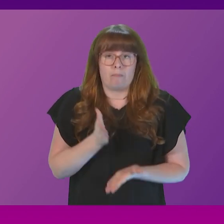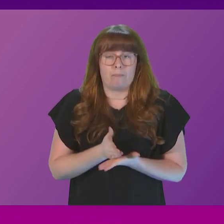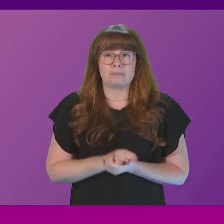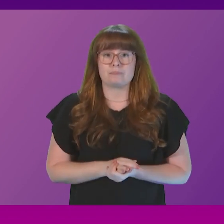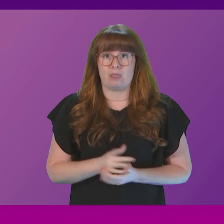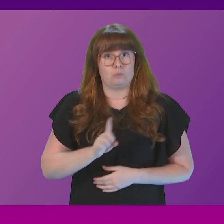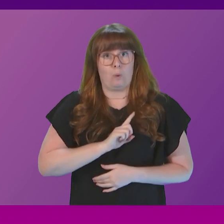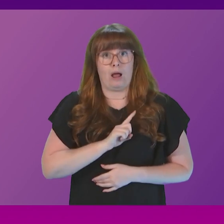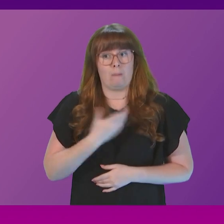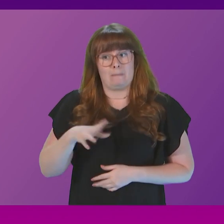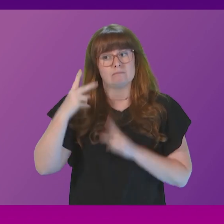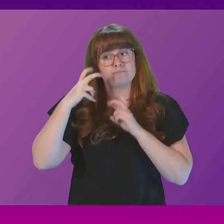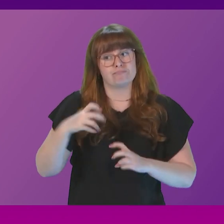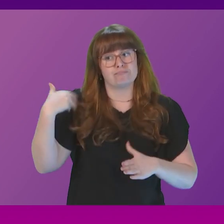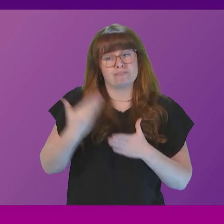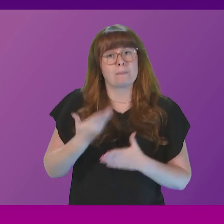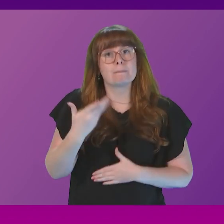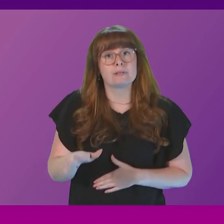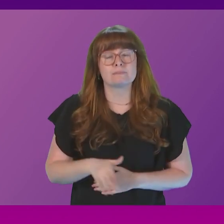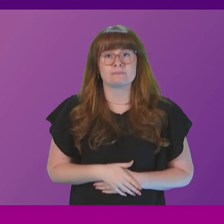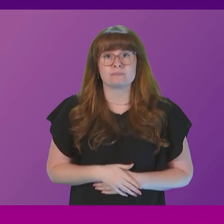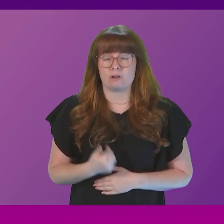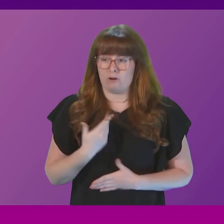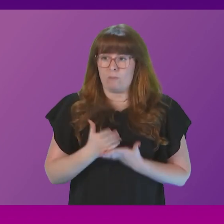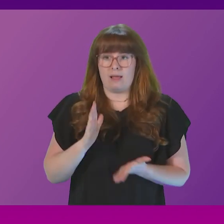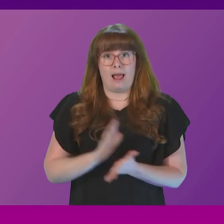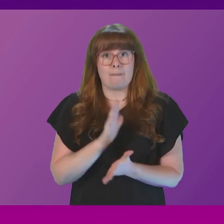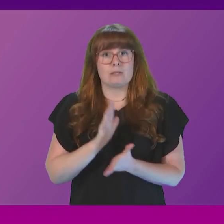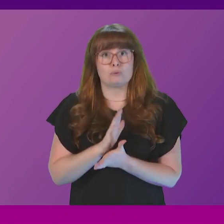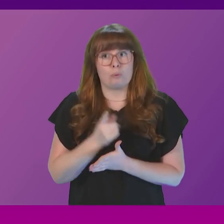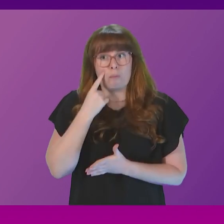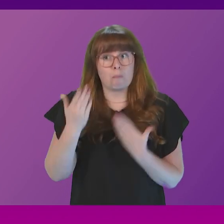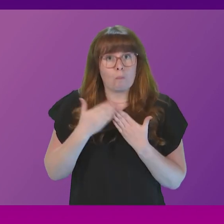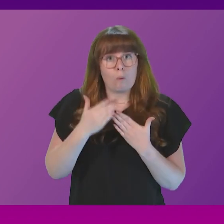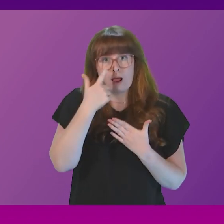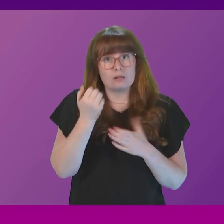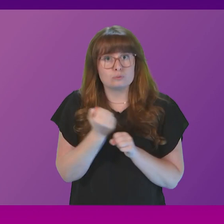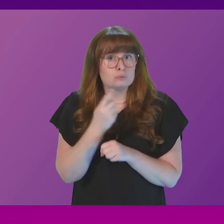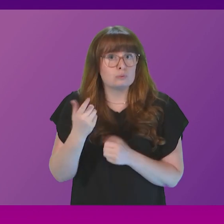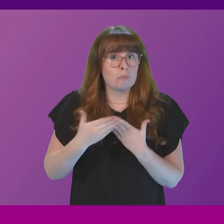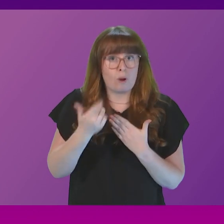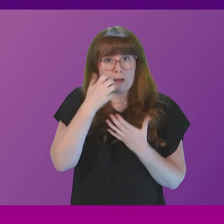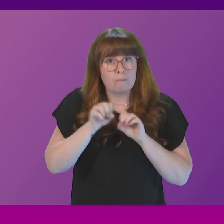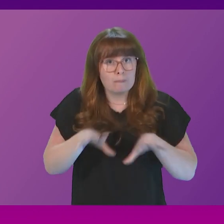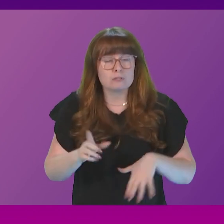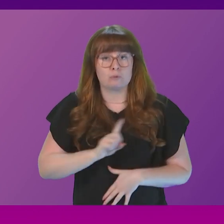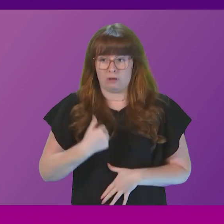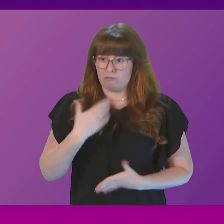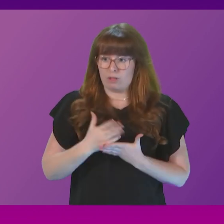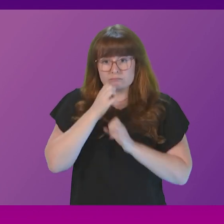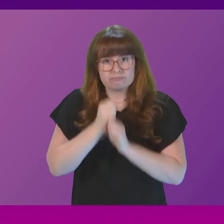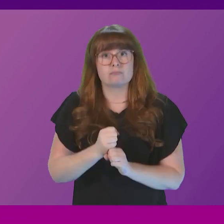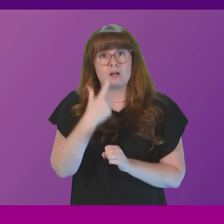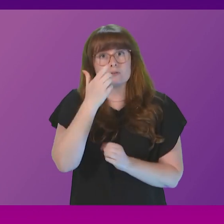there is an investigation underway. And again, I'm more than happy to look at what can be published, because I am absolutely committed to not just